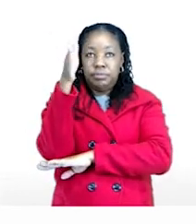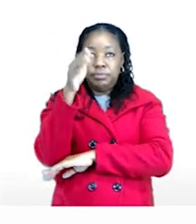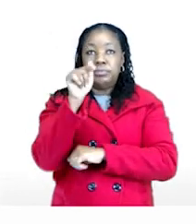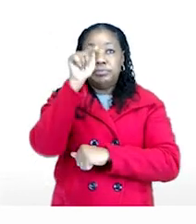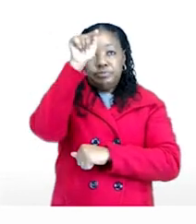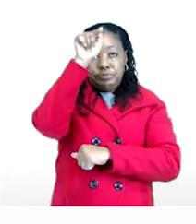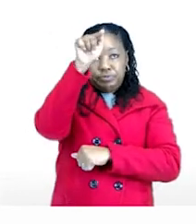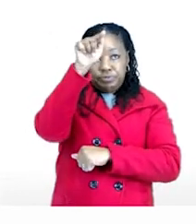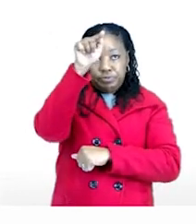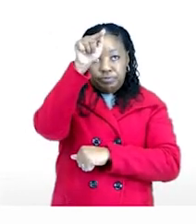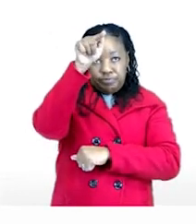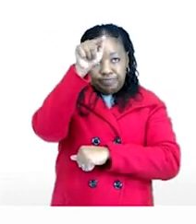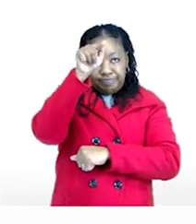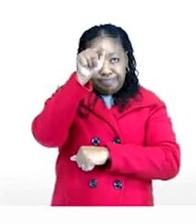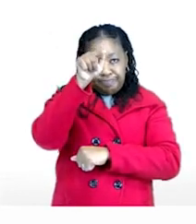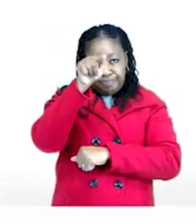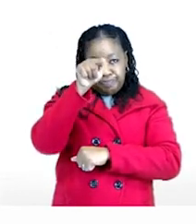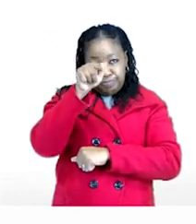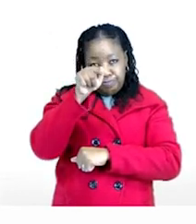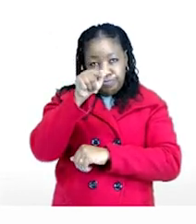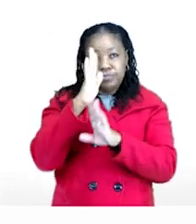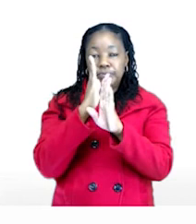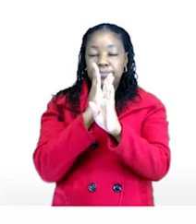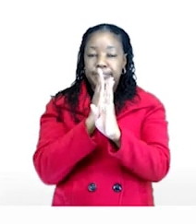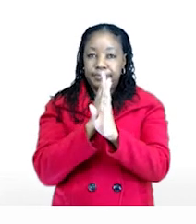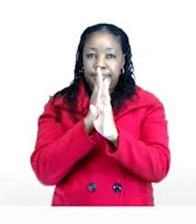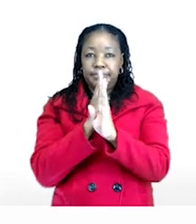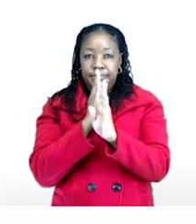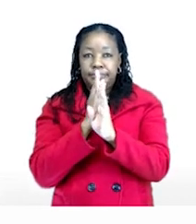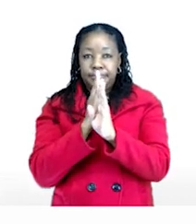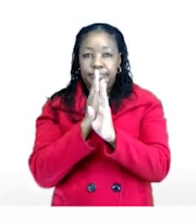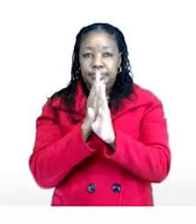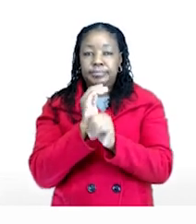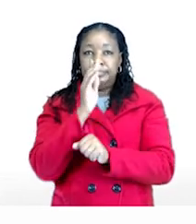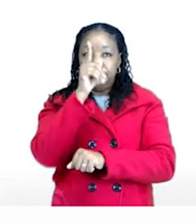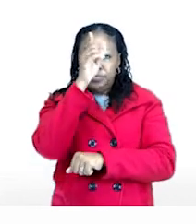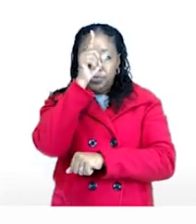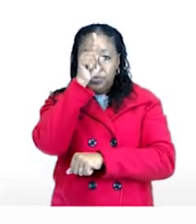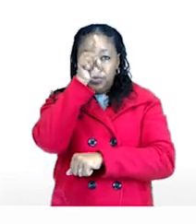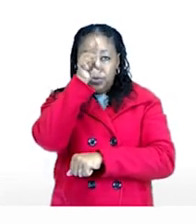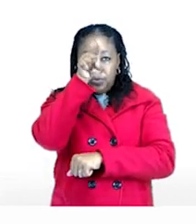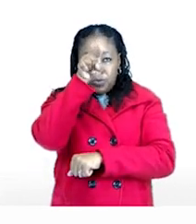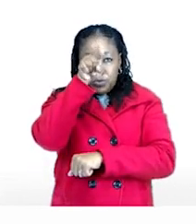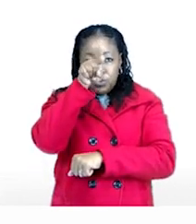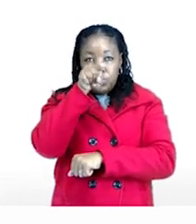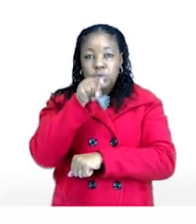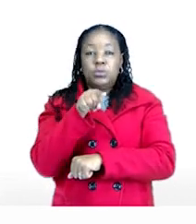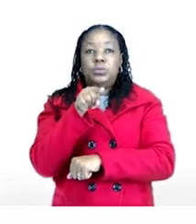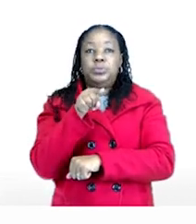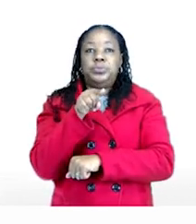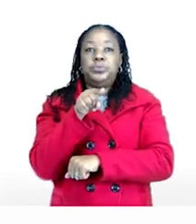dot and trace as neatly as possible as we get to the end of the second